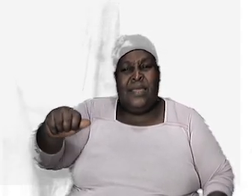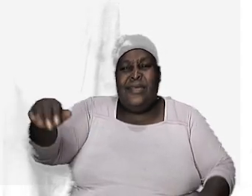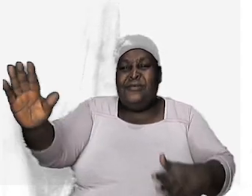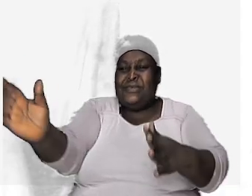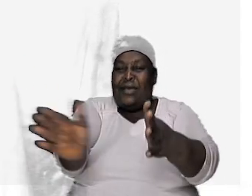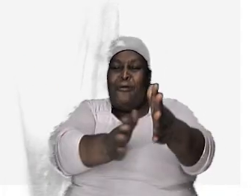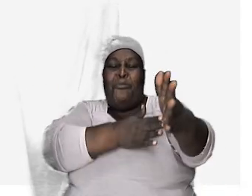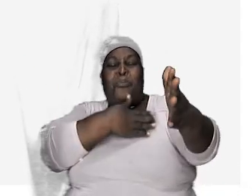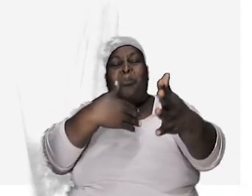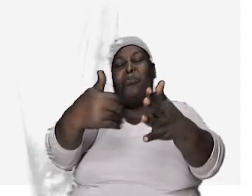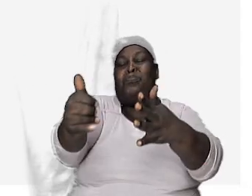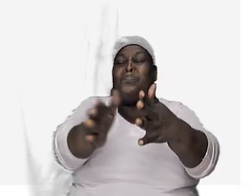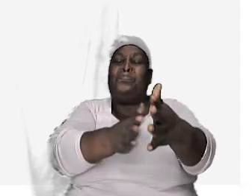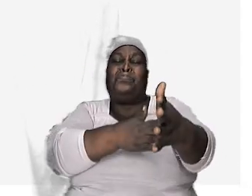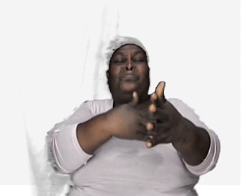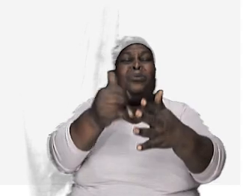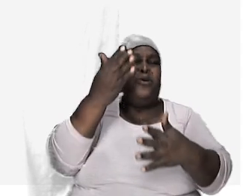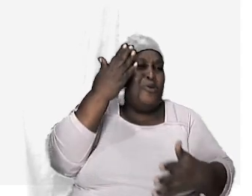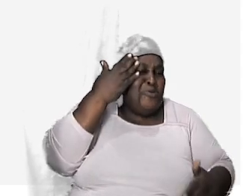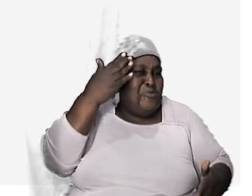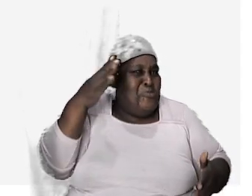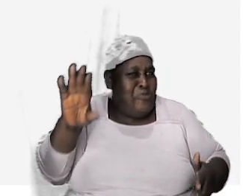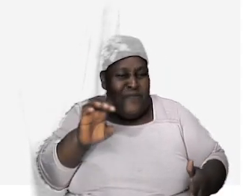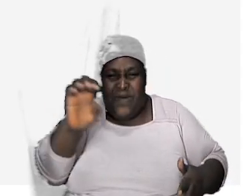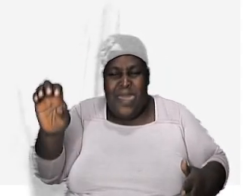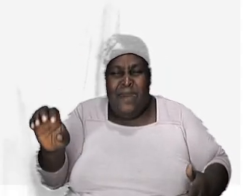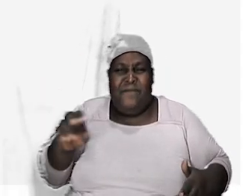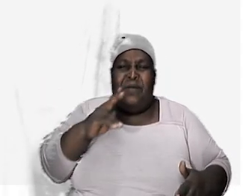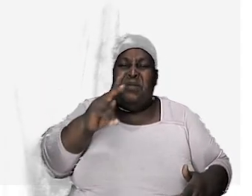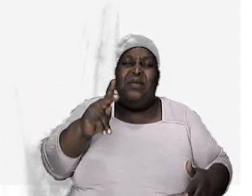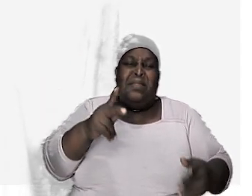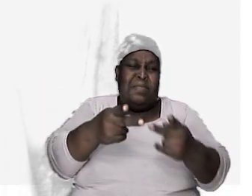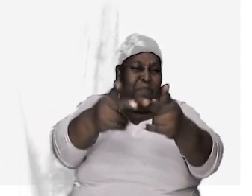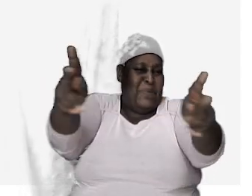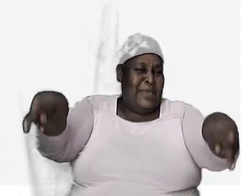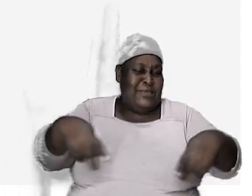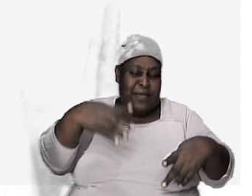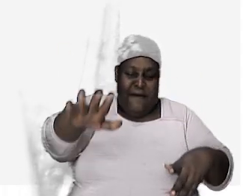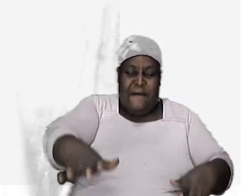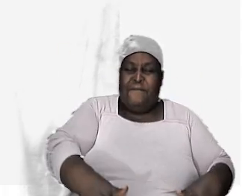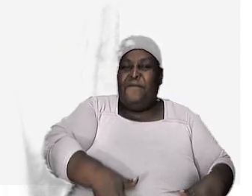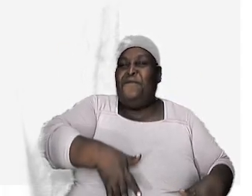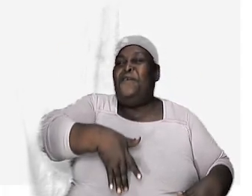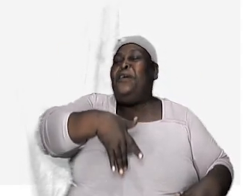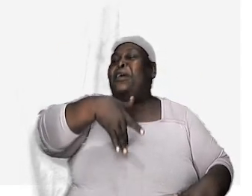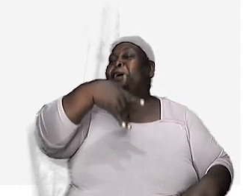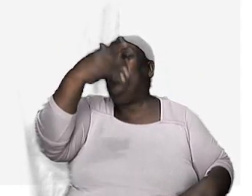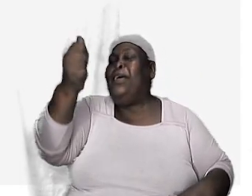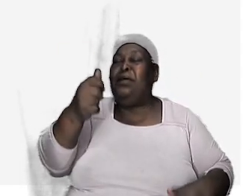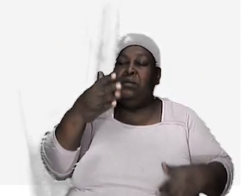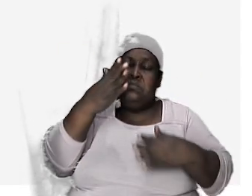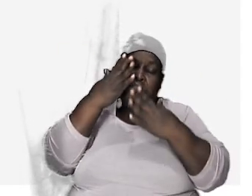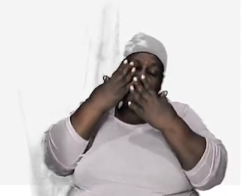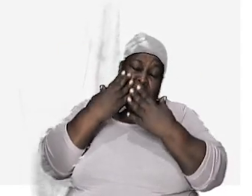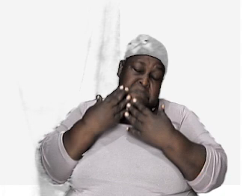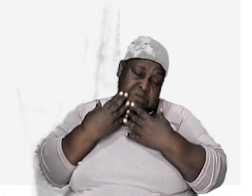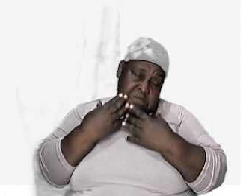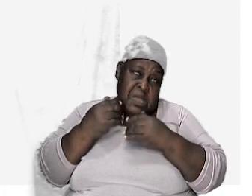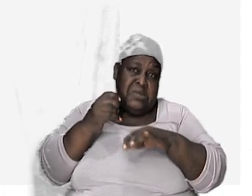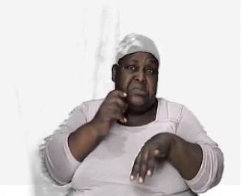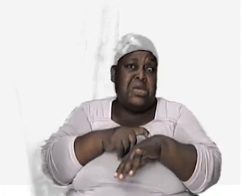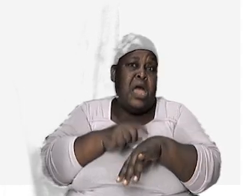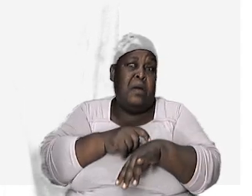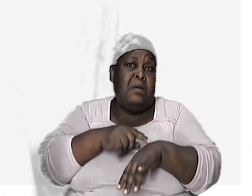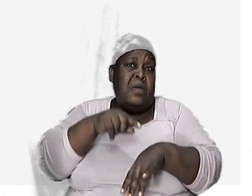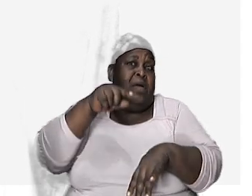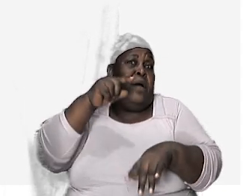I don't know if you have ever been there, amen, where you felt like you're at your lowest point in your life, but you